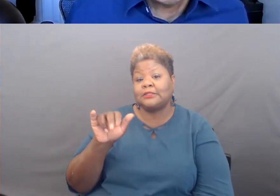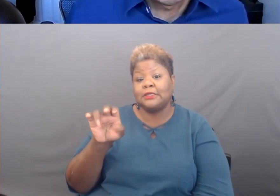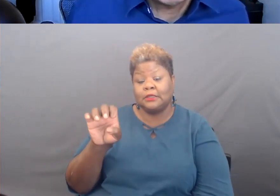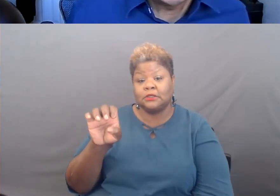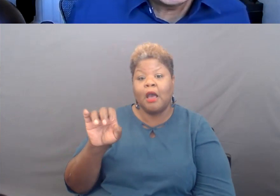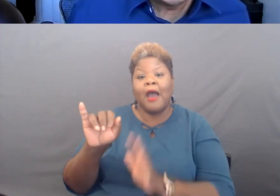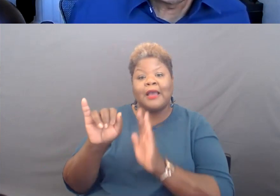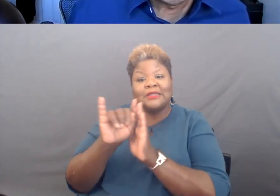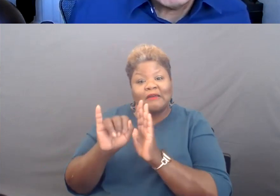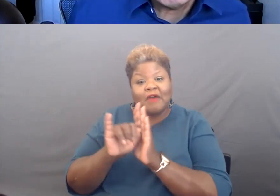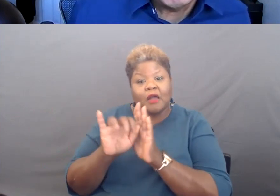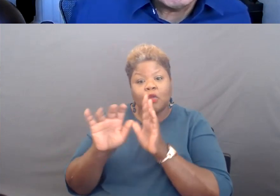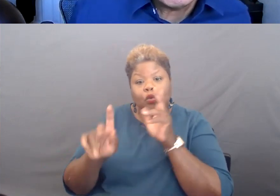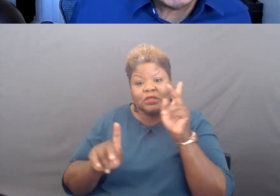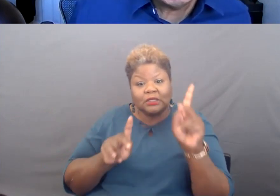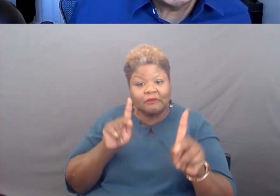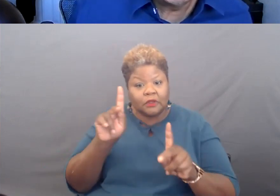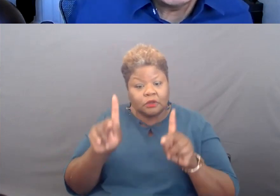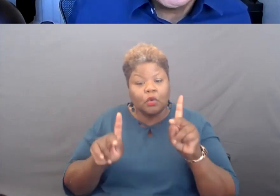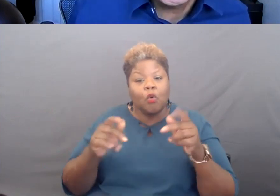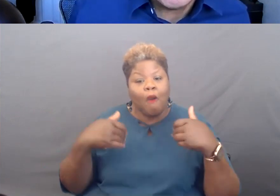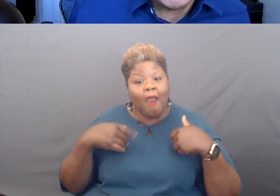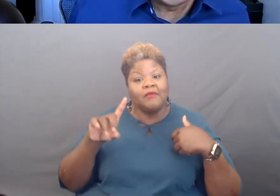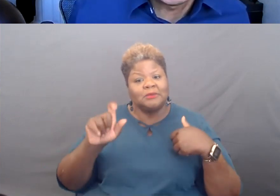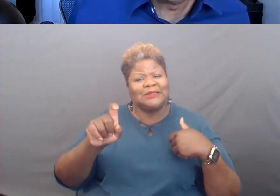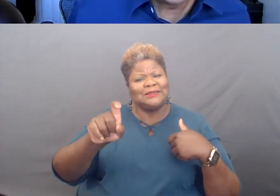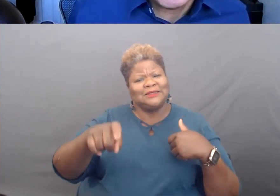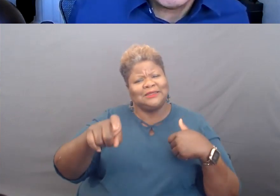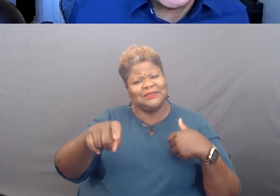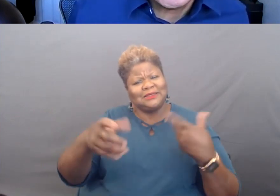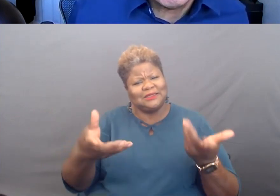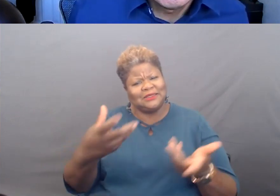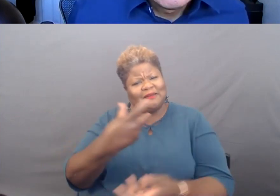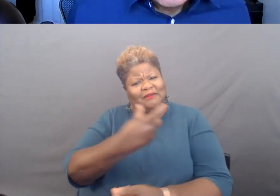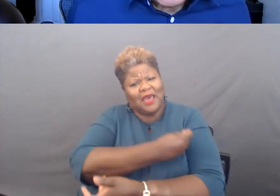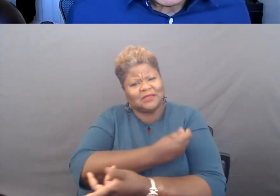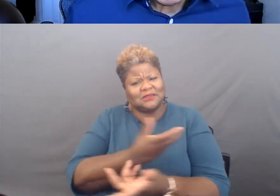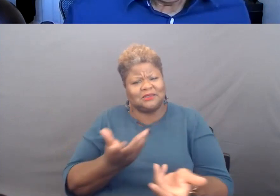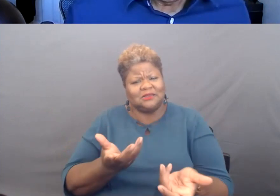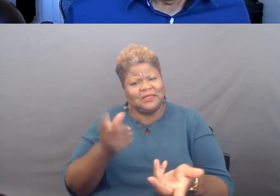Identifying those groups of individuals with disabilities who need vaccines